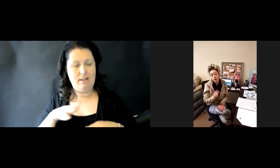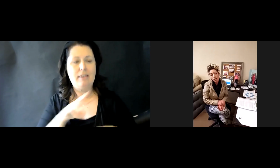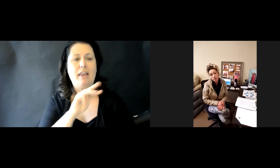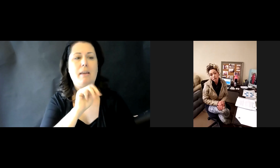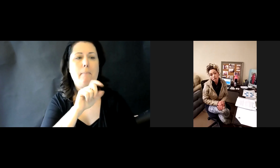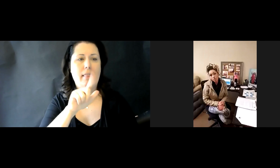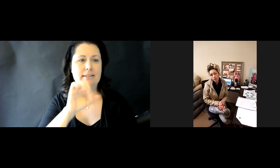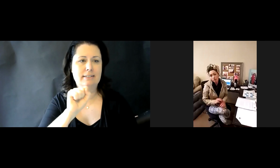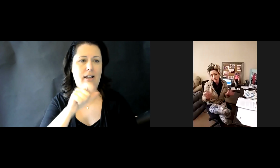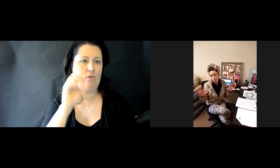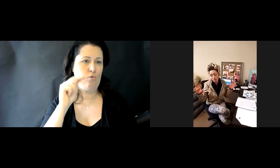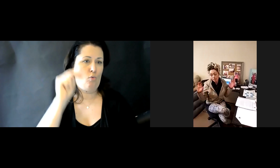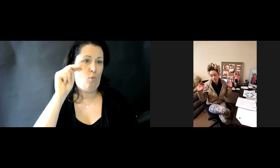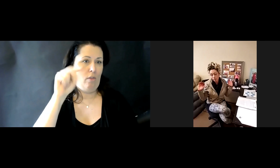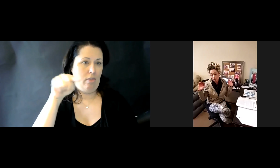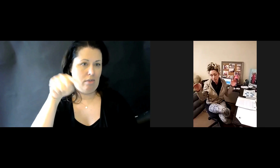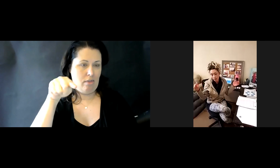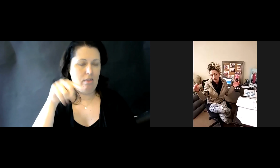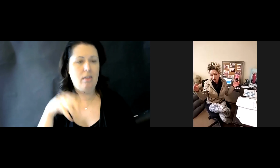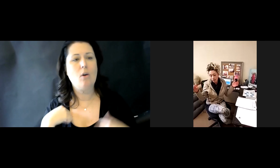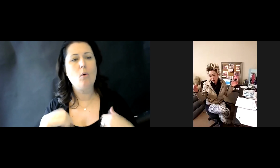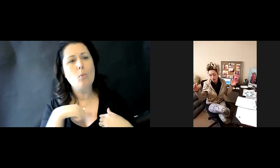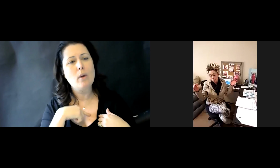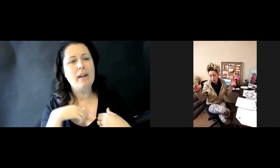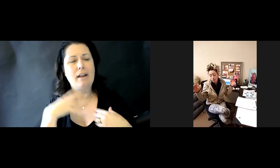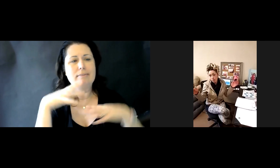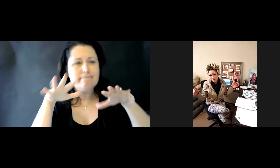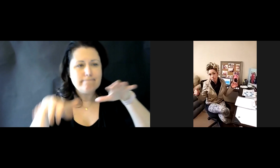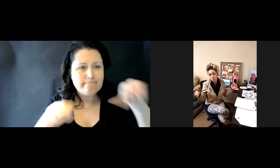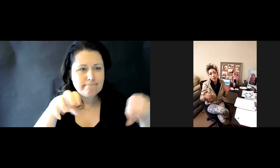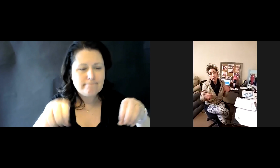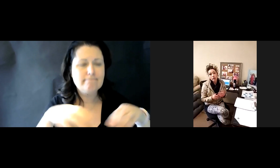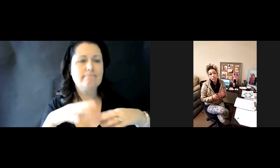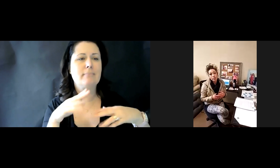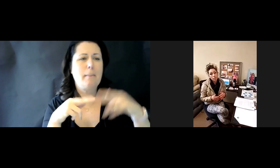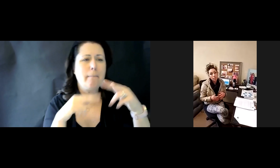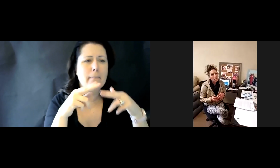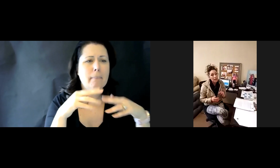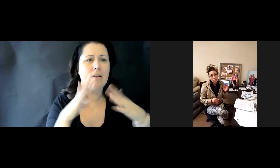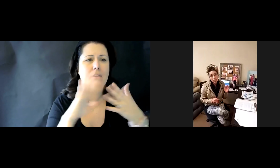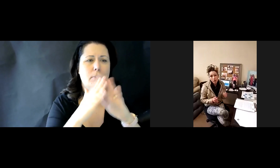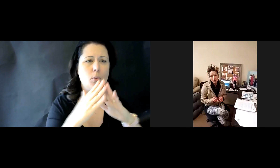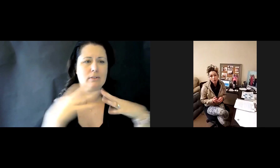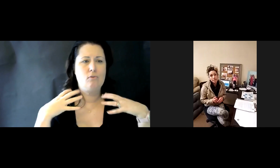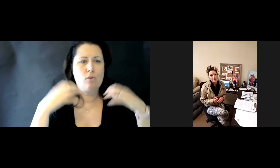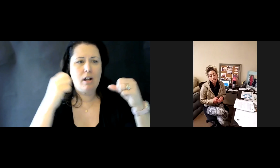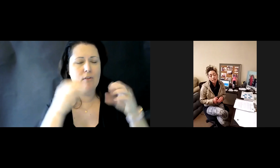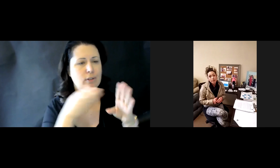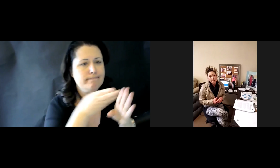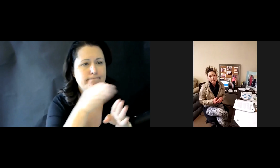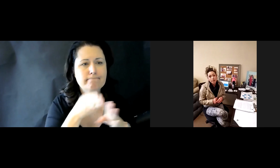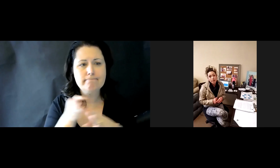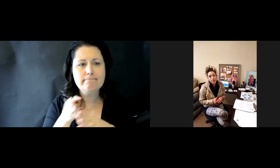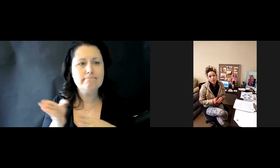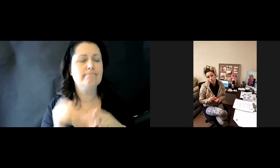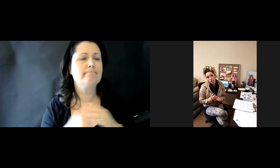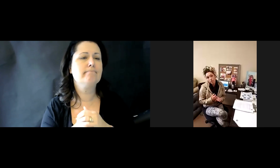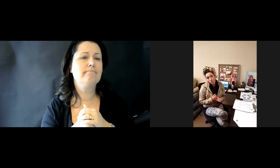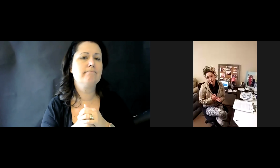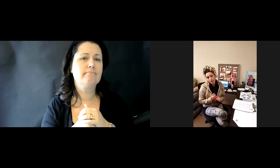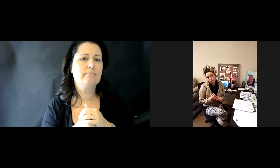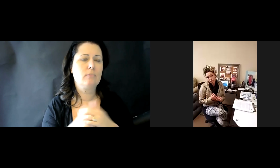north. So what we're doing out in those communities is building communities of people in recovery from many different pathways. We have